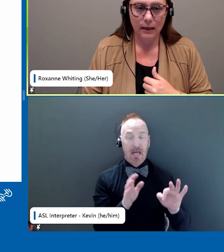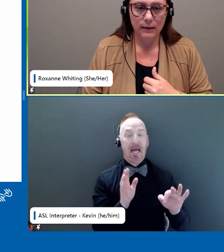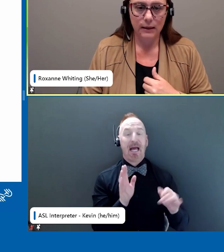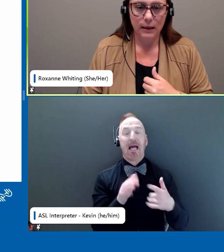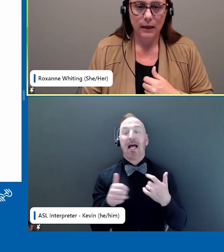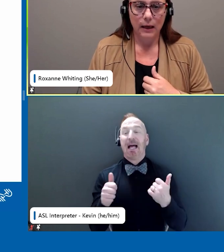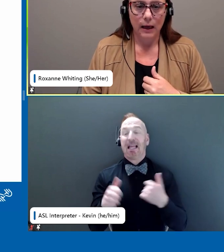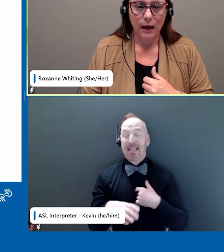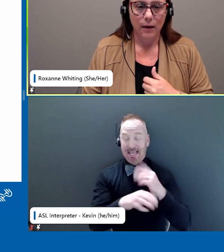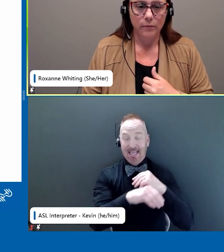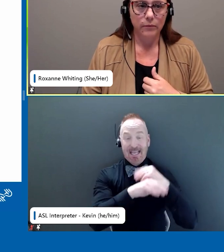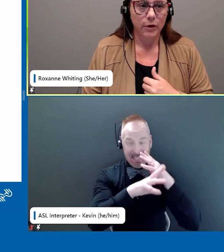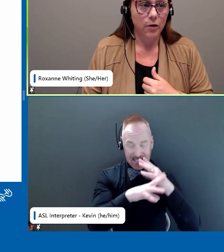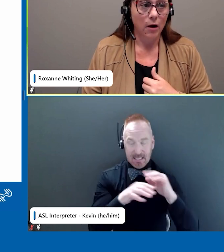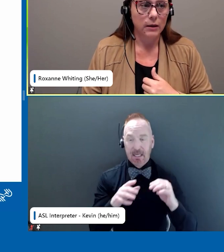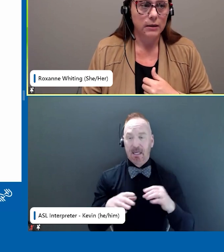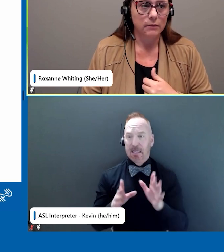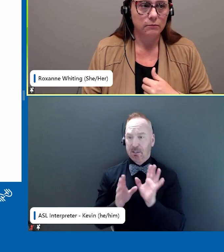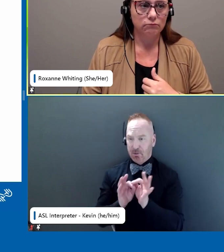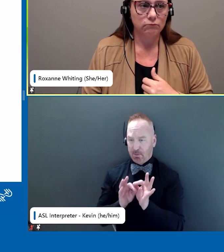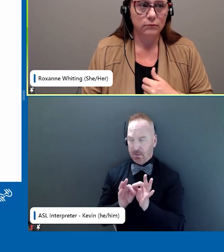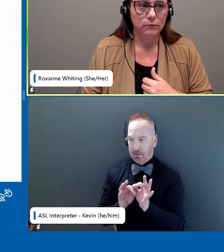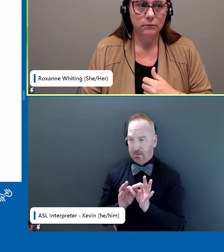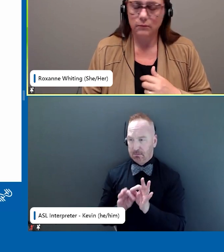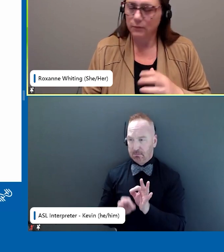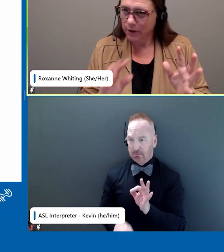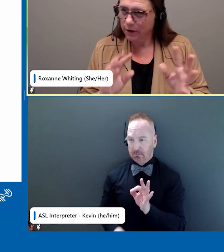realize that they're not